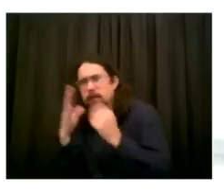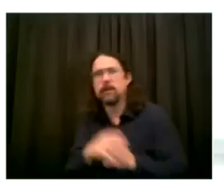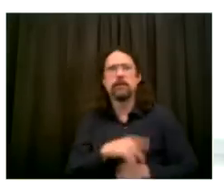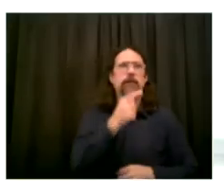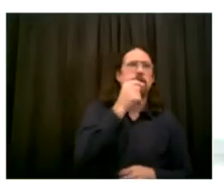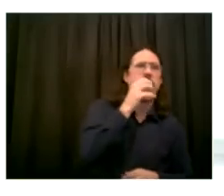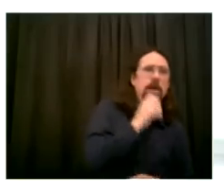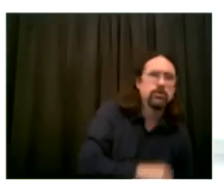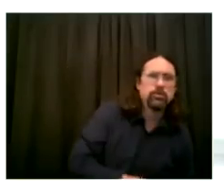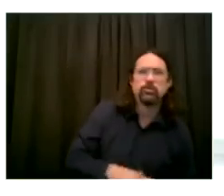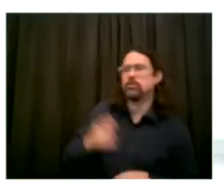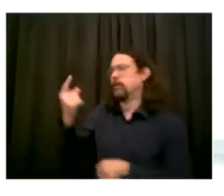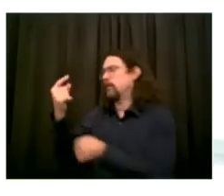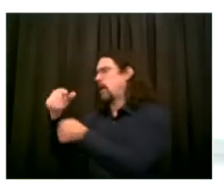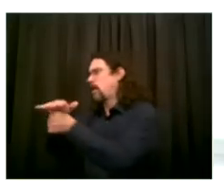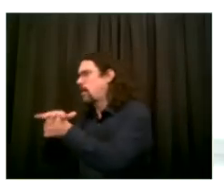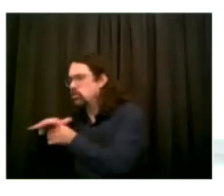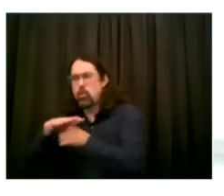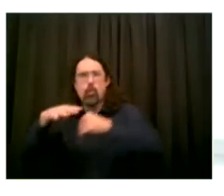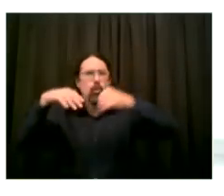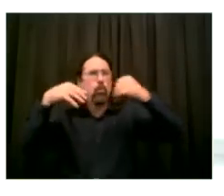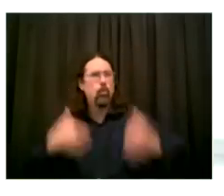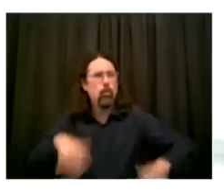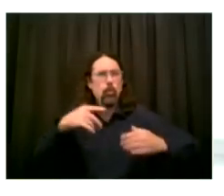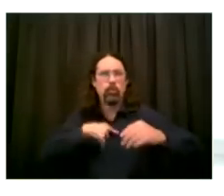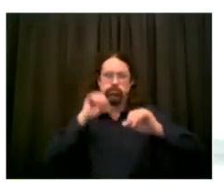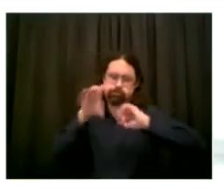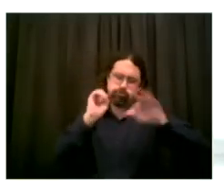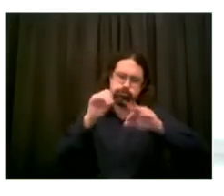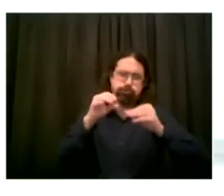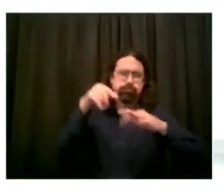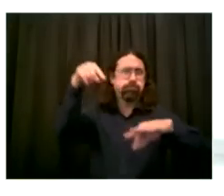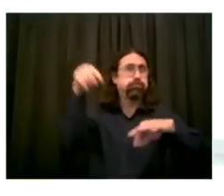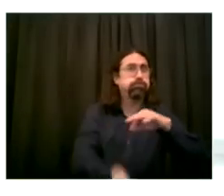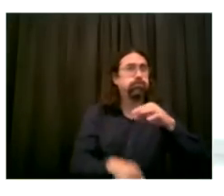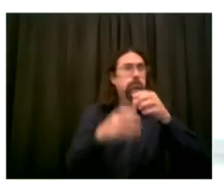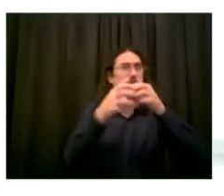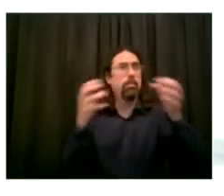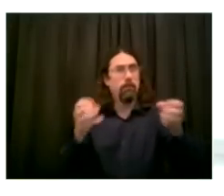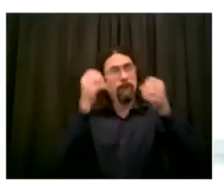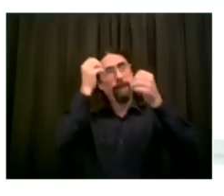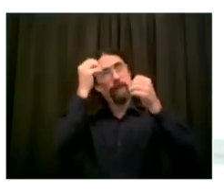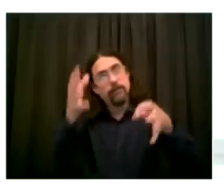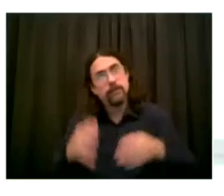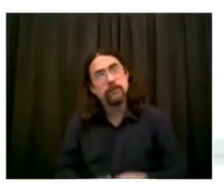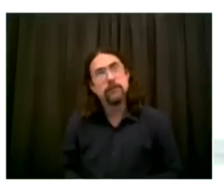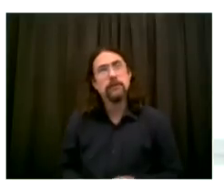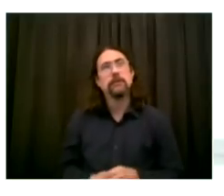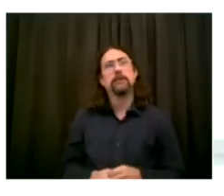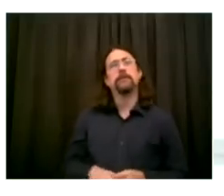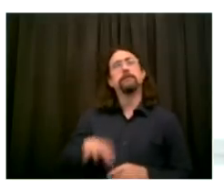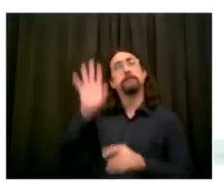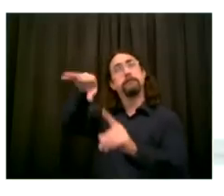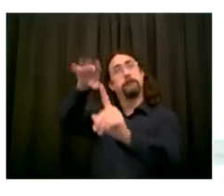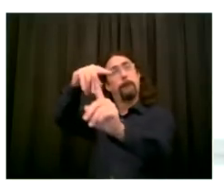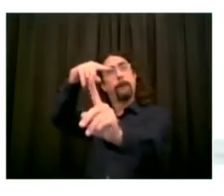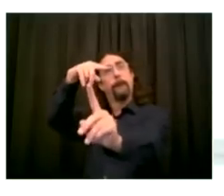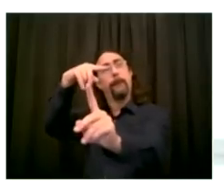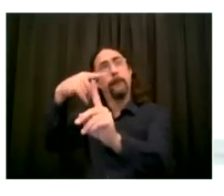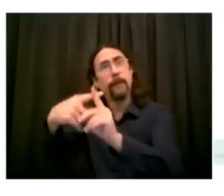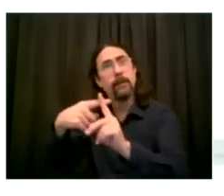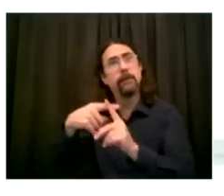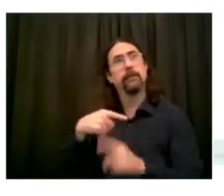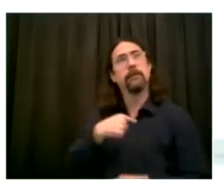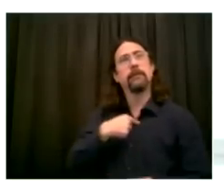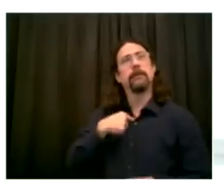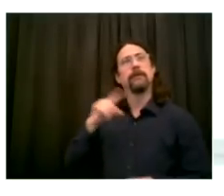well. We were the first jurisdiction to have shared our antibody test results as well. But allow me to take your specific question, which is, how